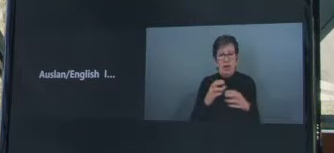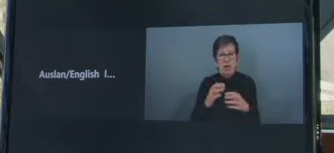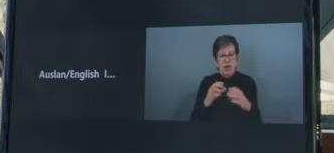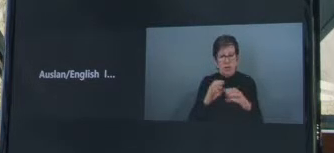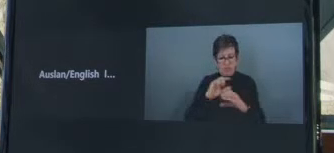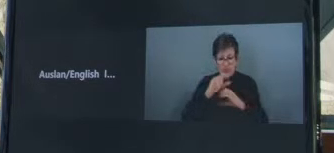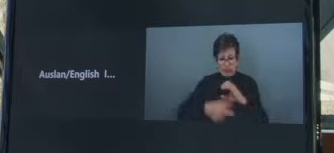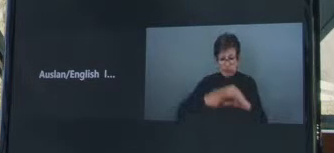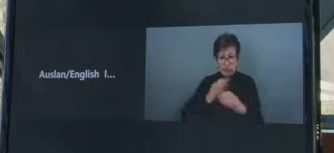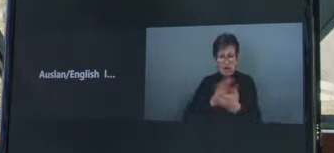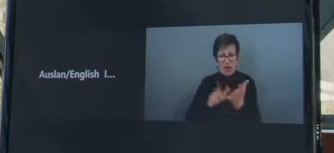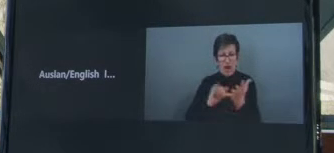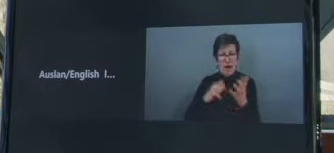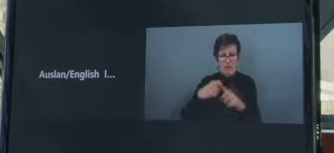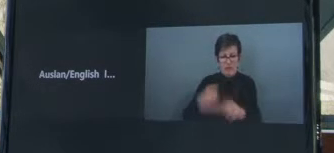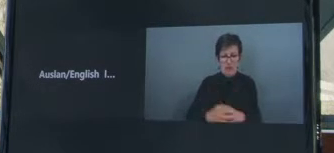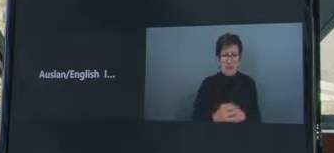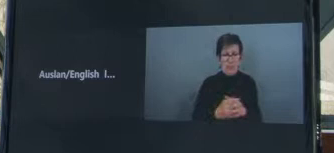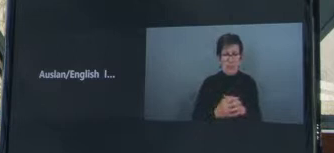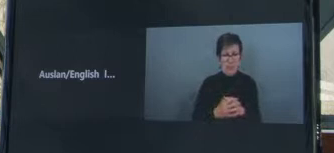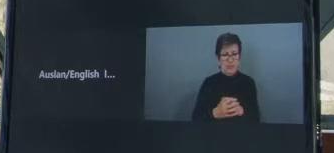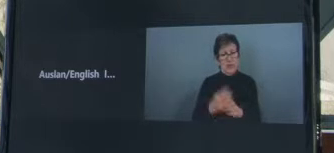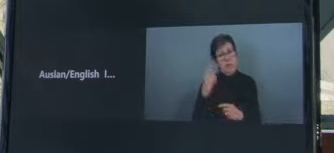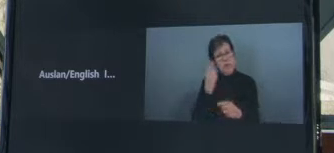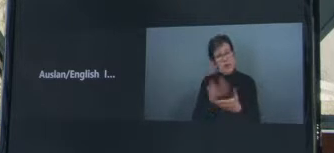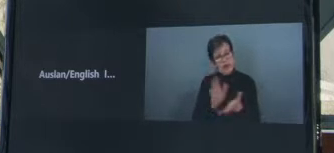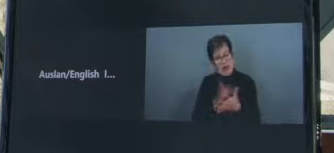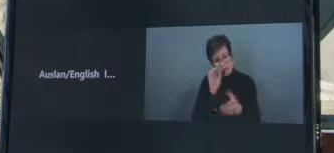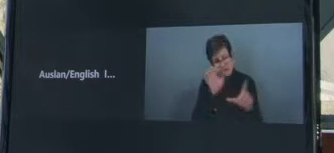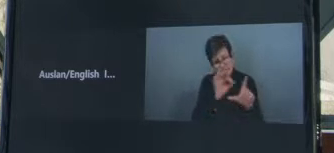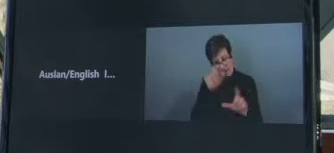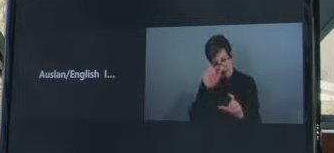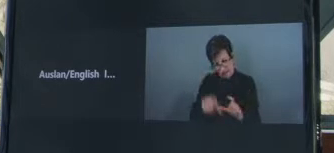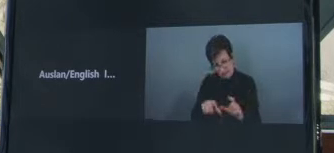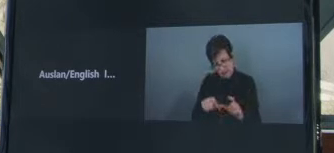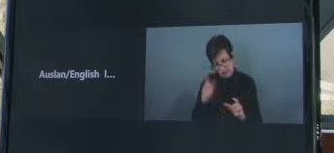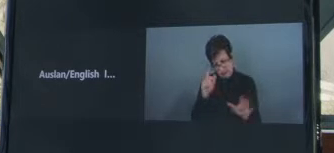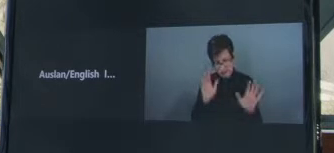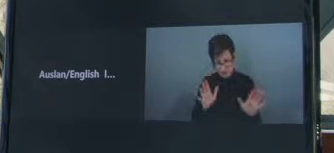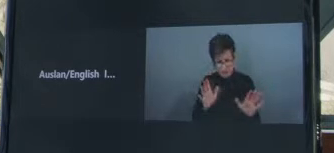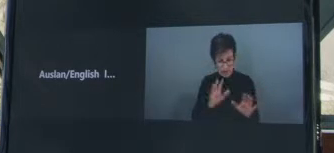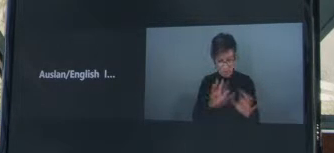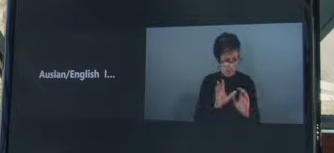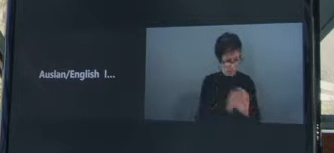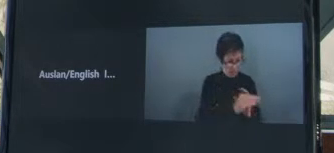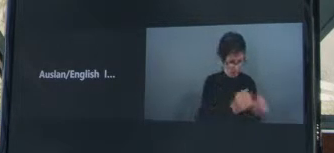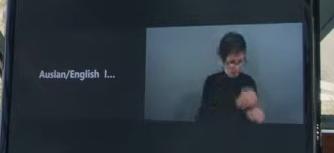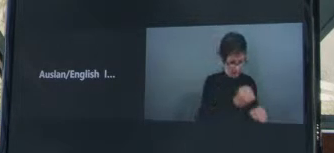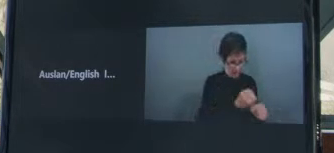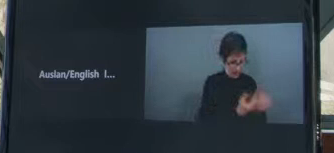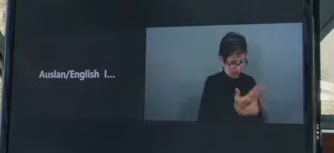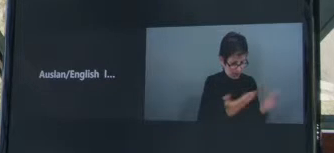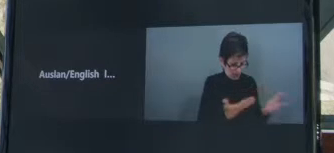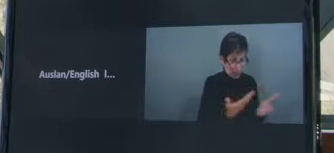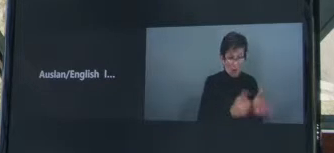thinking about how the architect could situate themselves between where these materials are produced, whether it's right on the farm